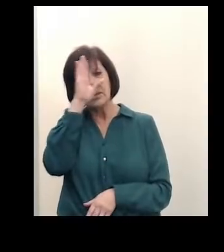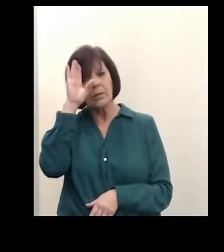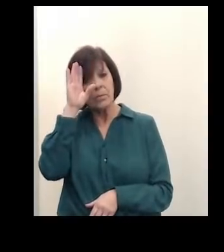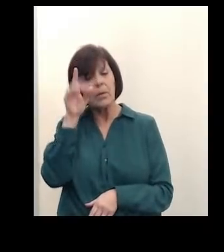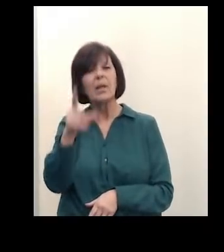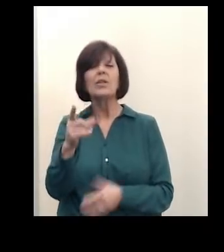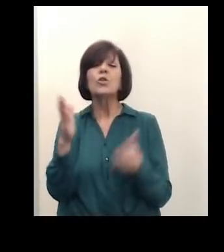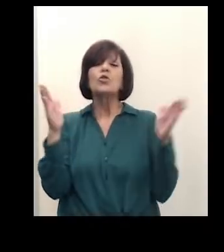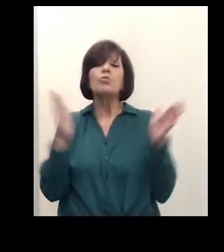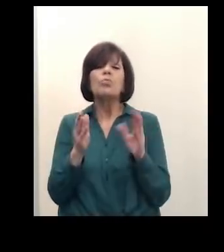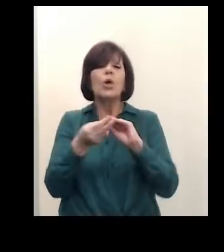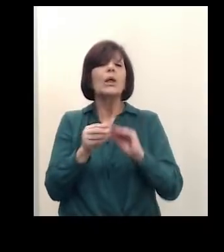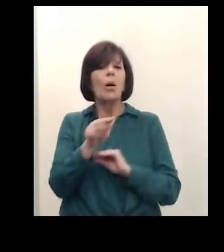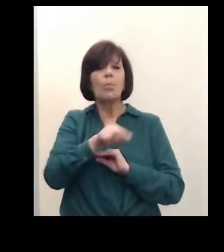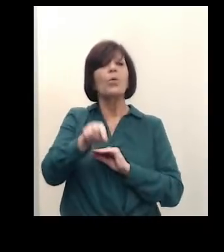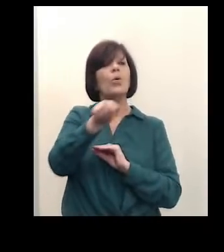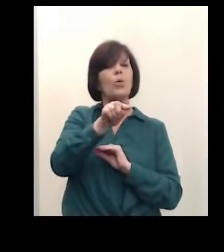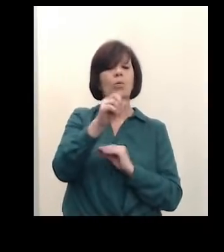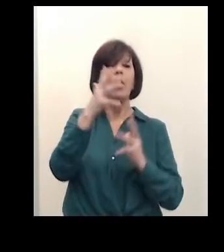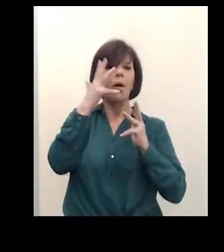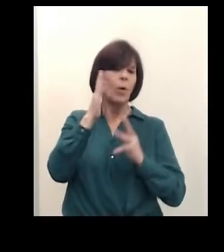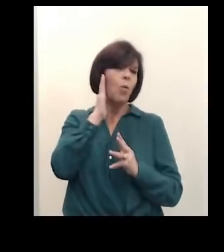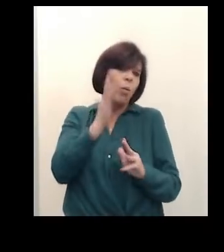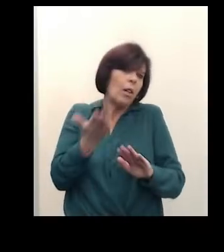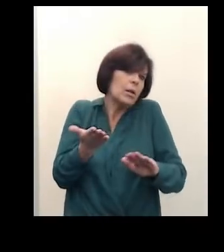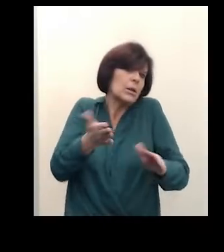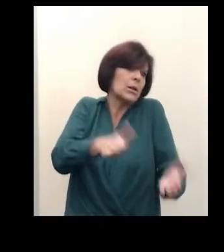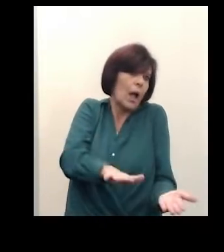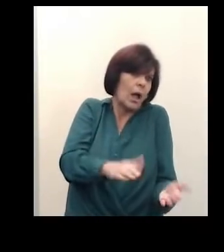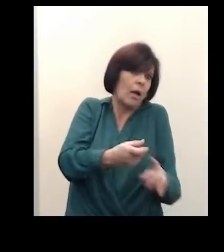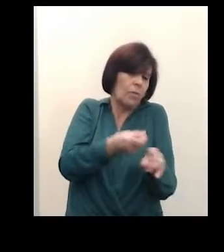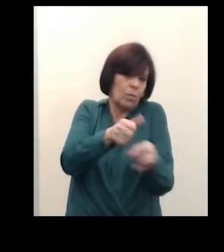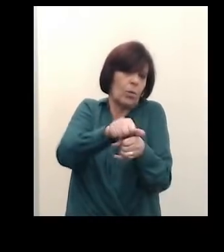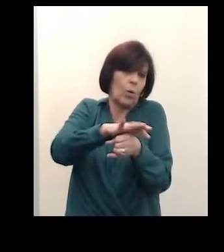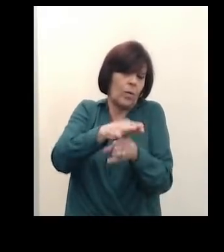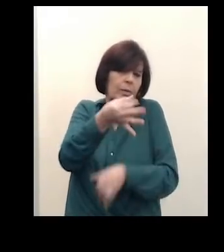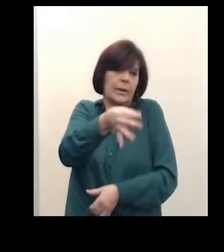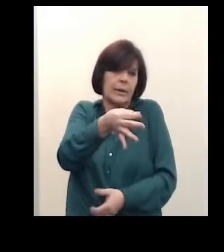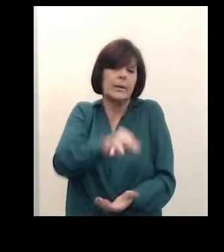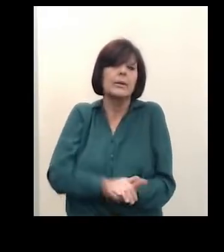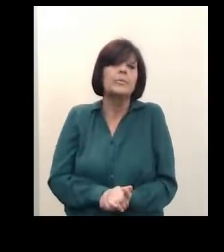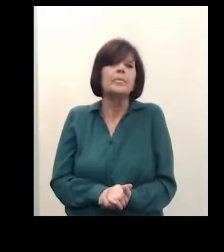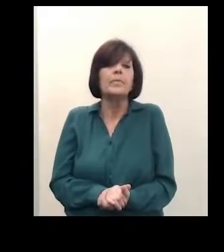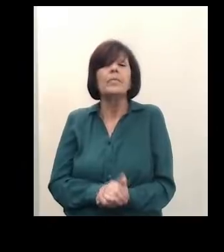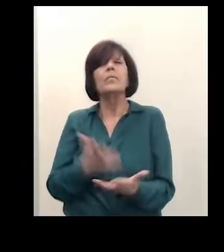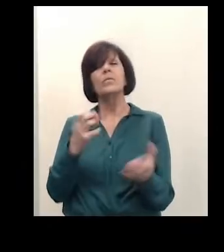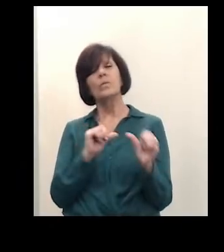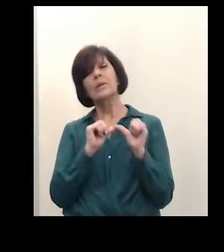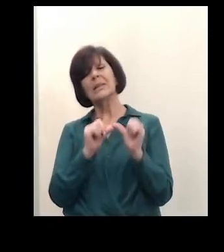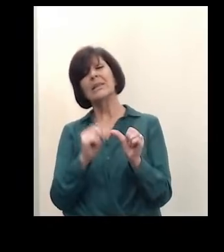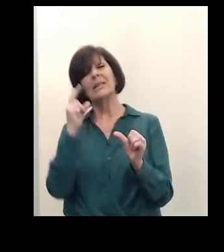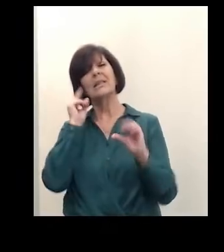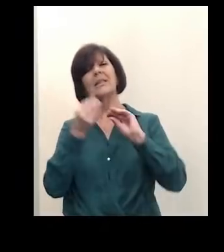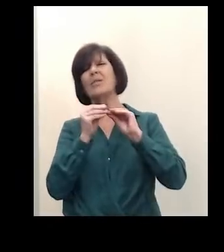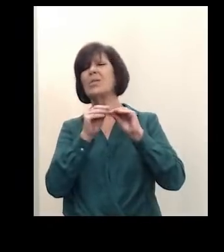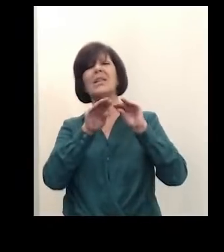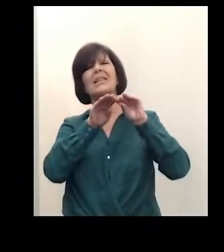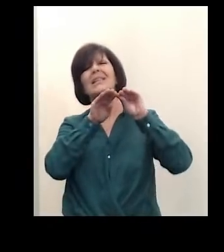percentage of those that will also unfortunately perish from COVID-19. So we want to continue to see that number go down, not go